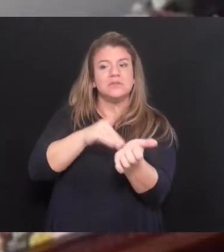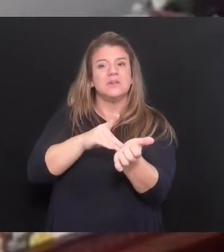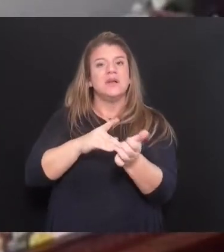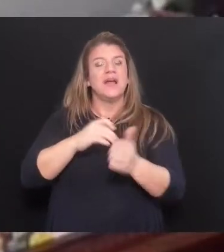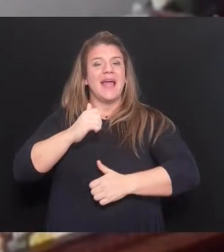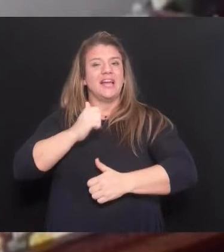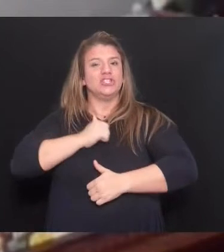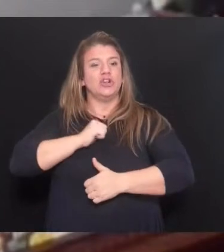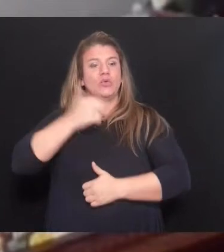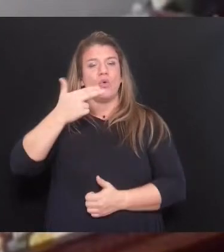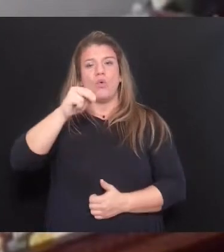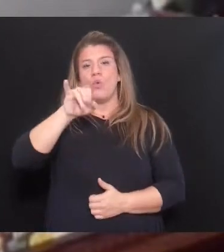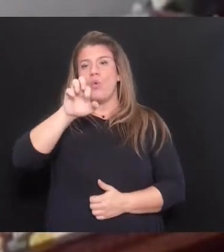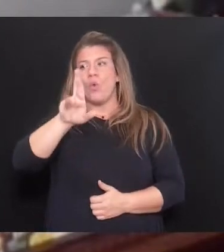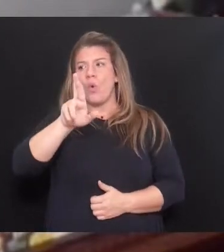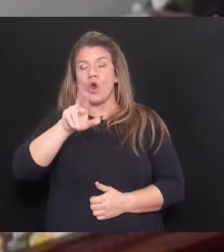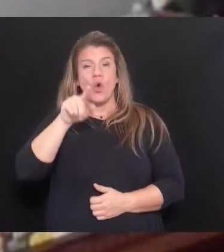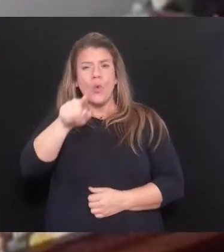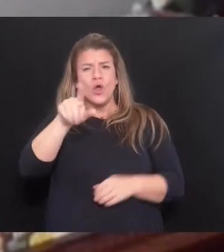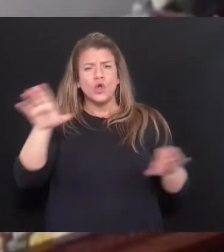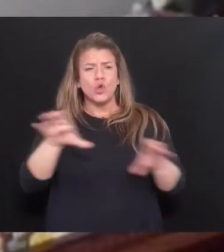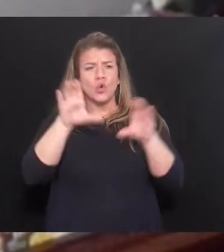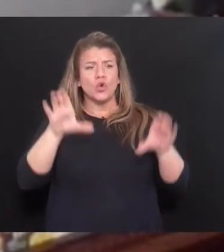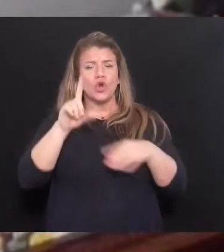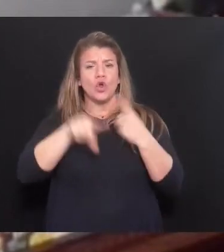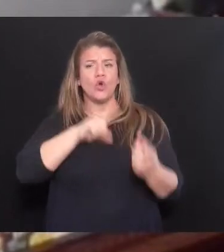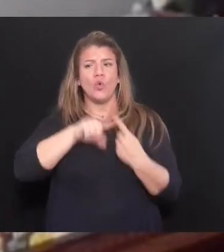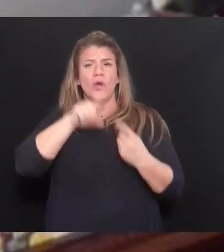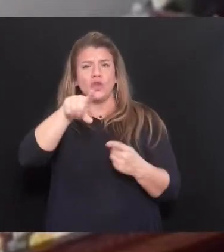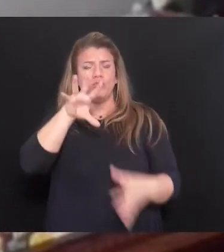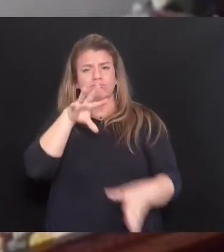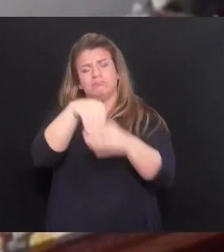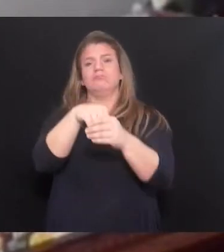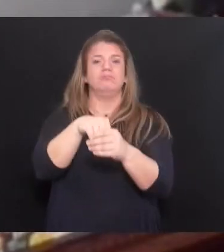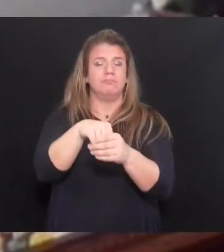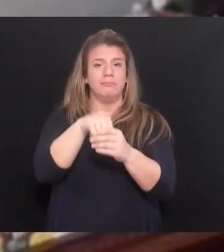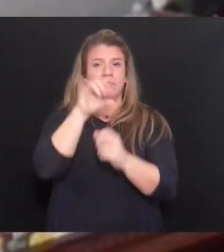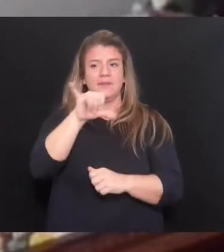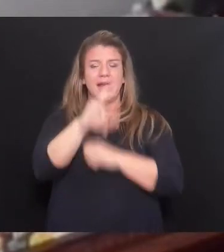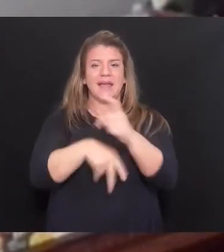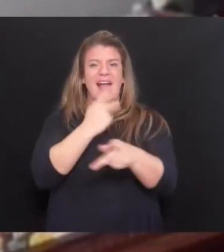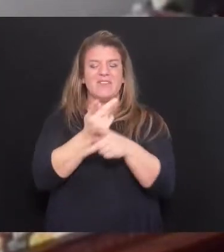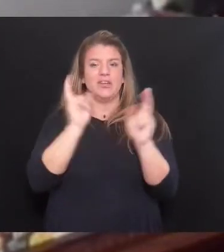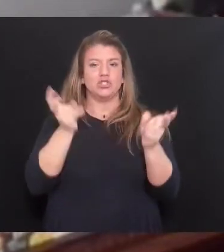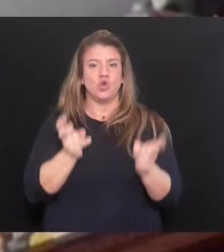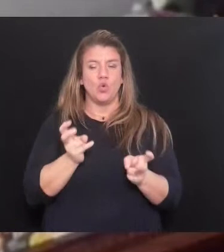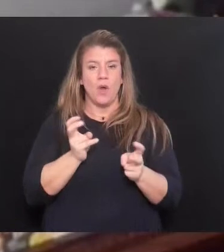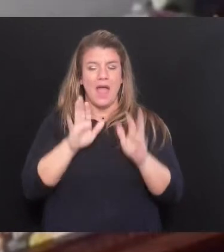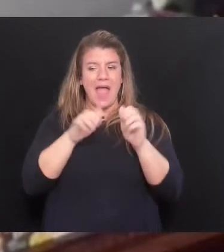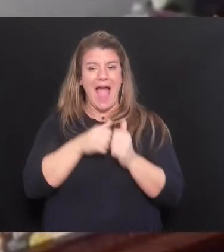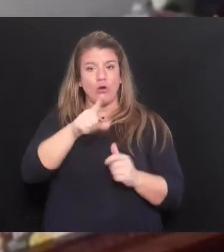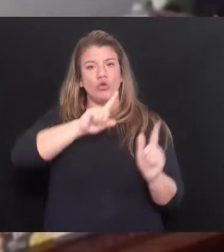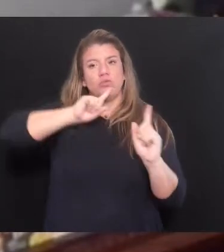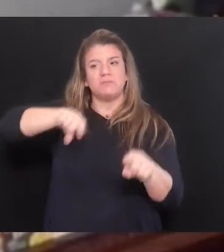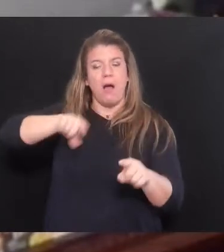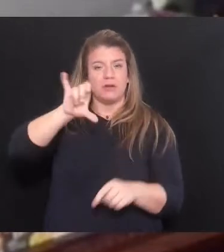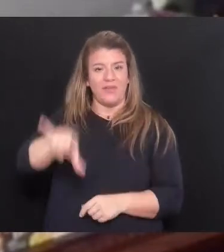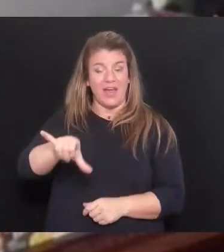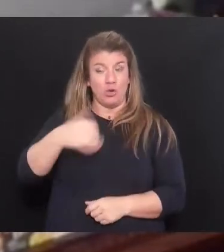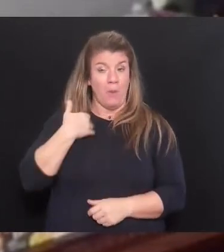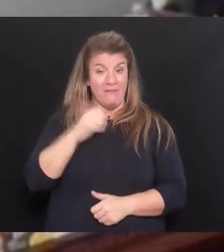General Hoyer what you do when you encounter that kind of issue. How do you respond to them? And do you